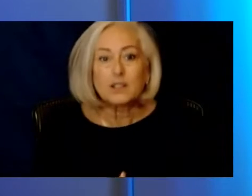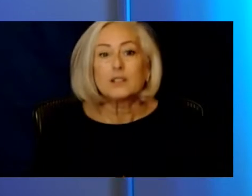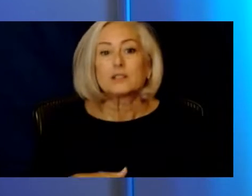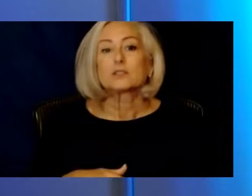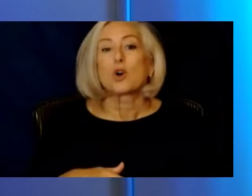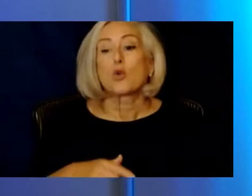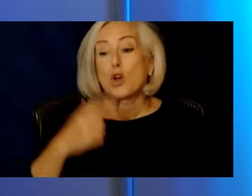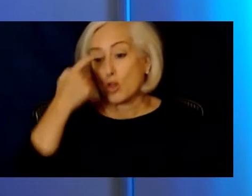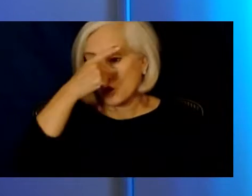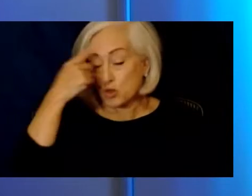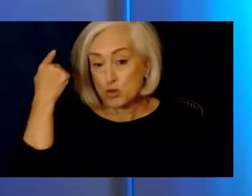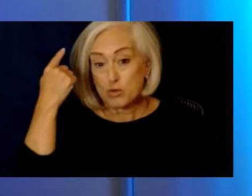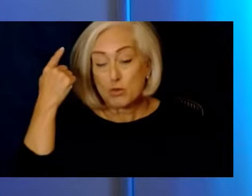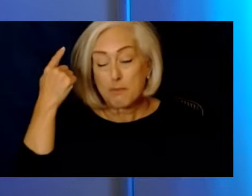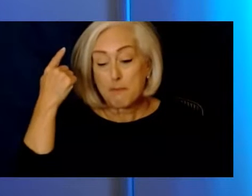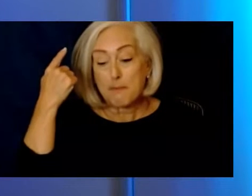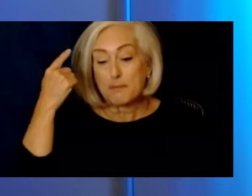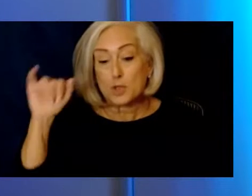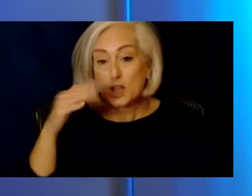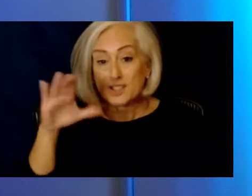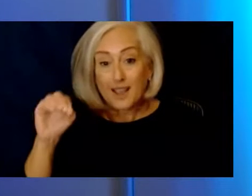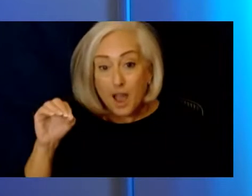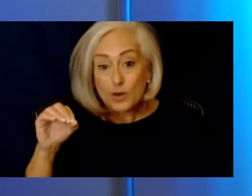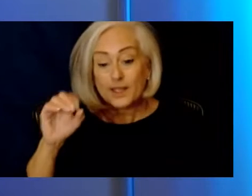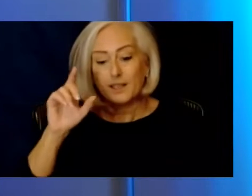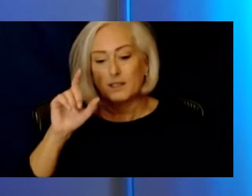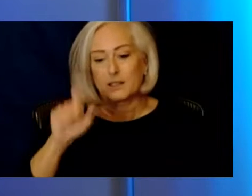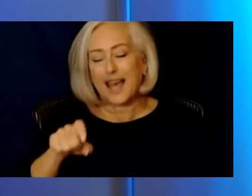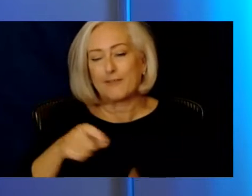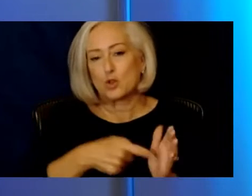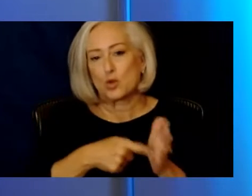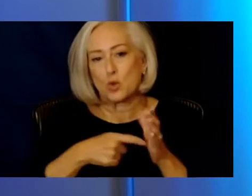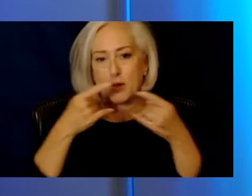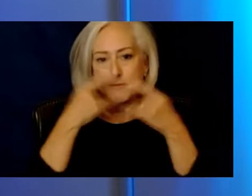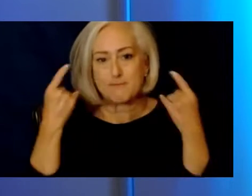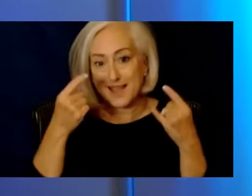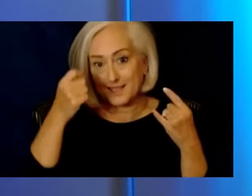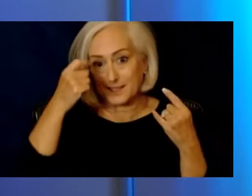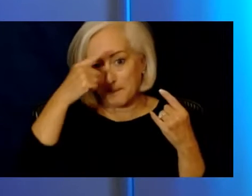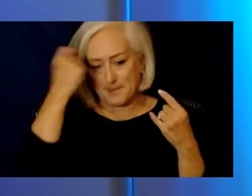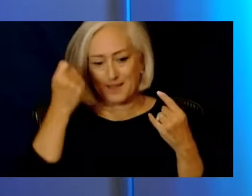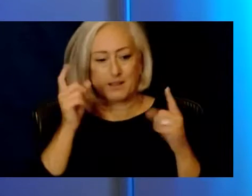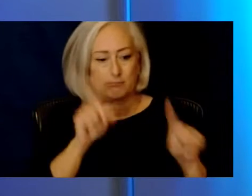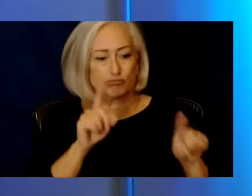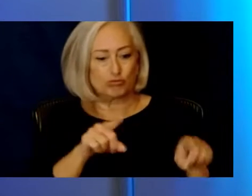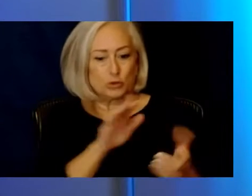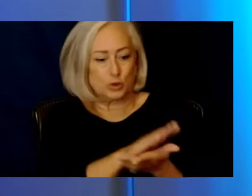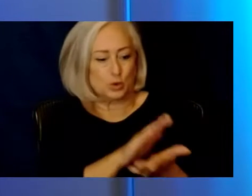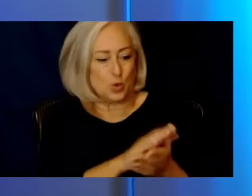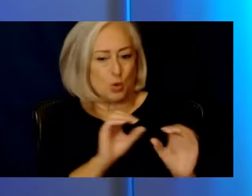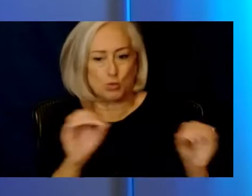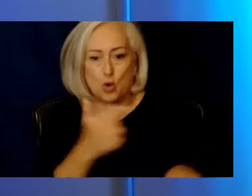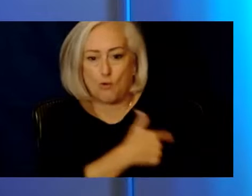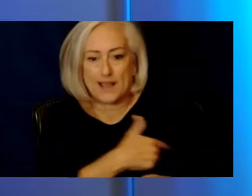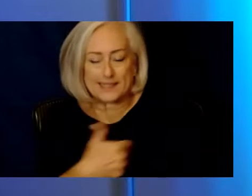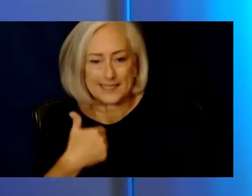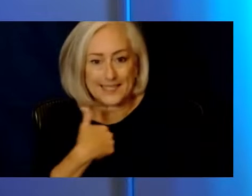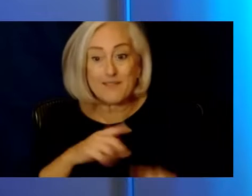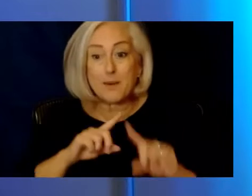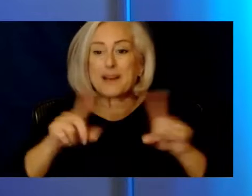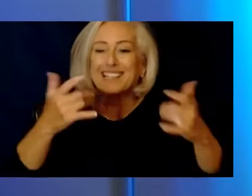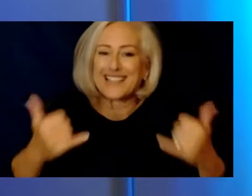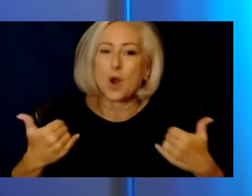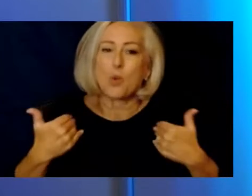school-based mandates, and now all school children have the ability to be vaccinated. So I think that the conversation is going to